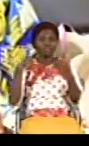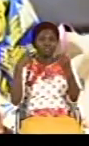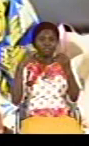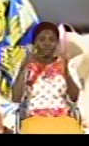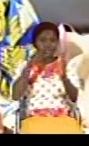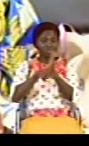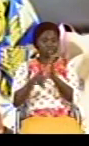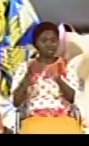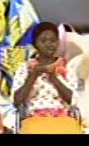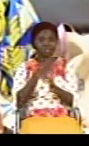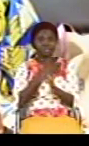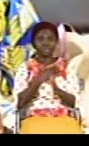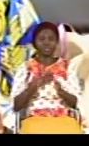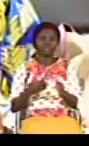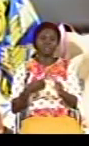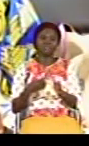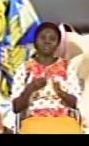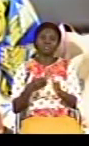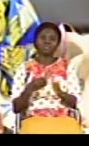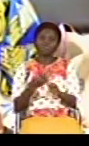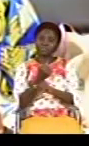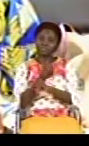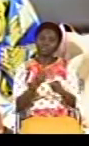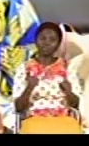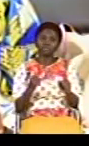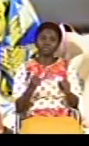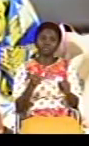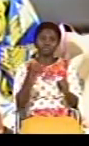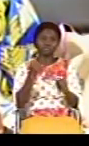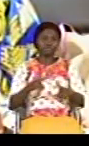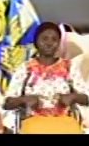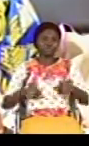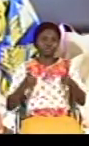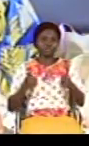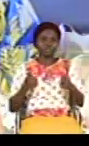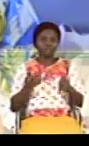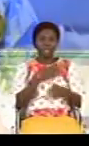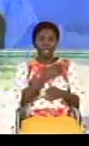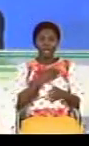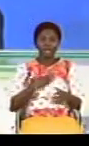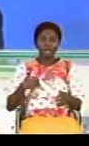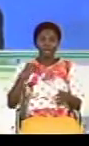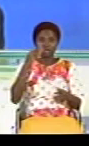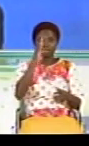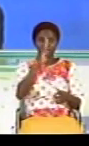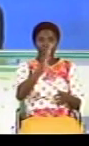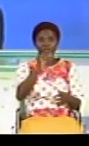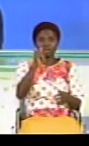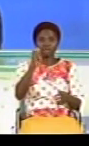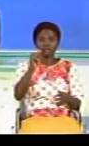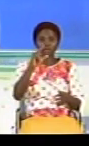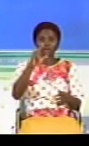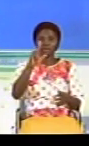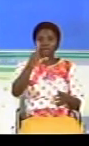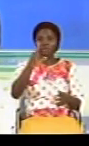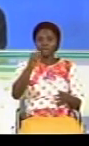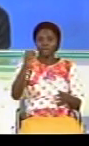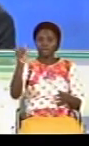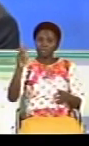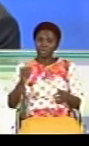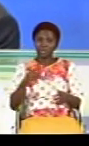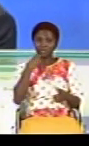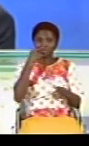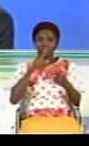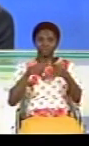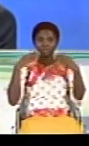at this. And Balaam said unto the angel of the Lord, what did he say?